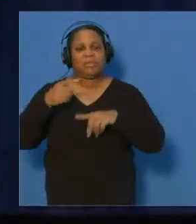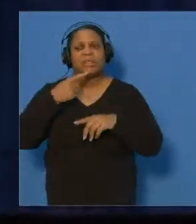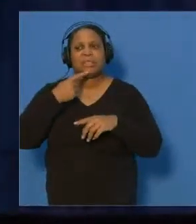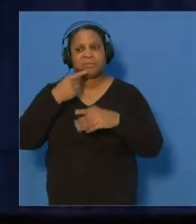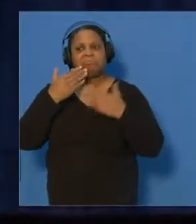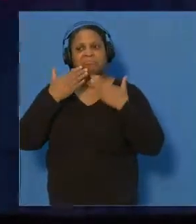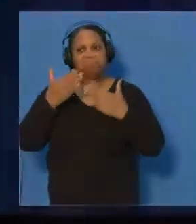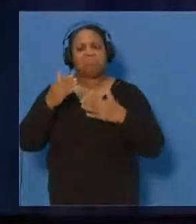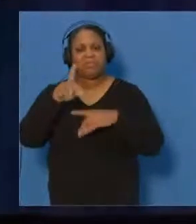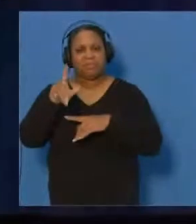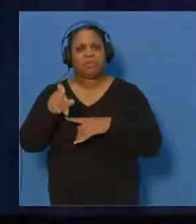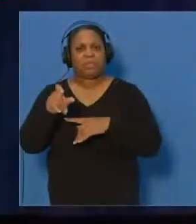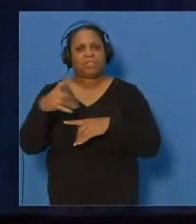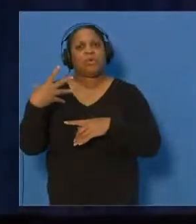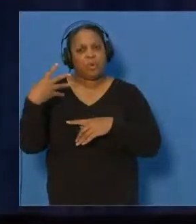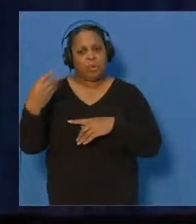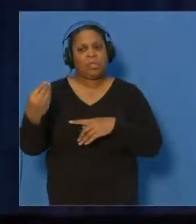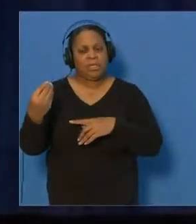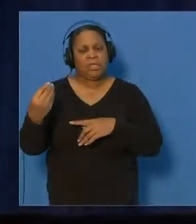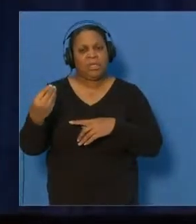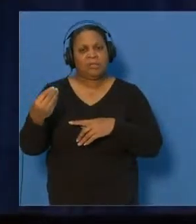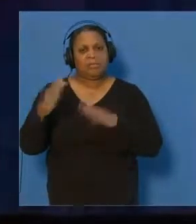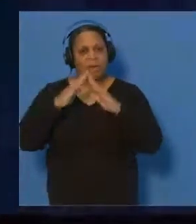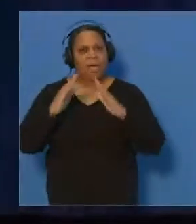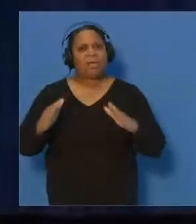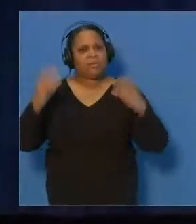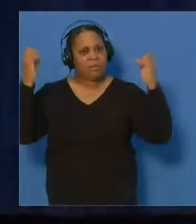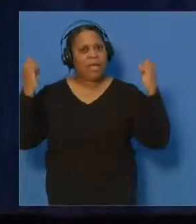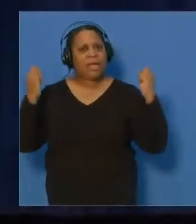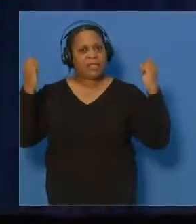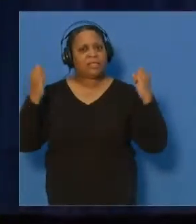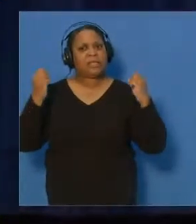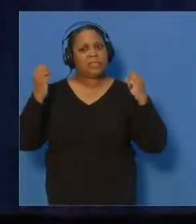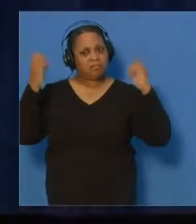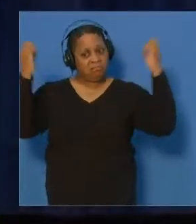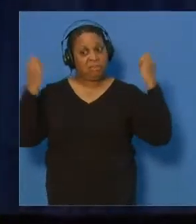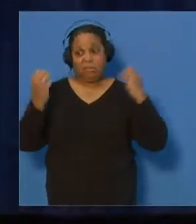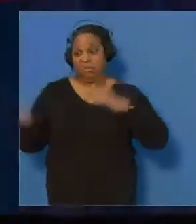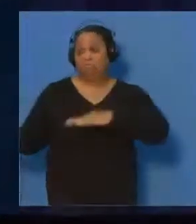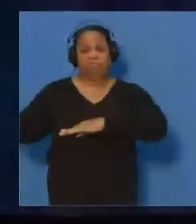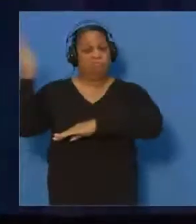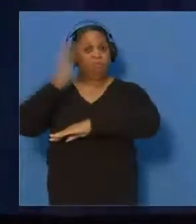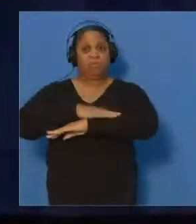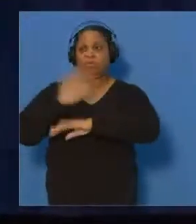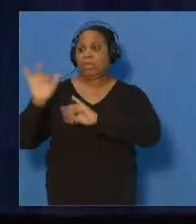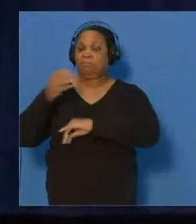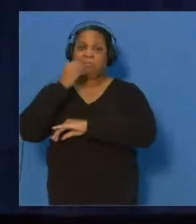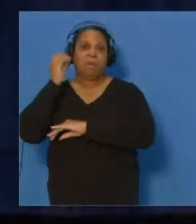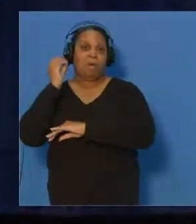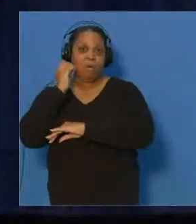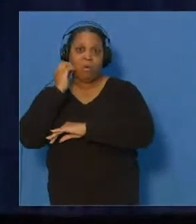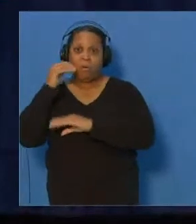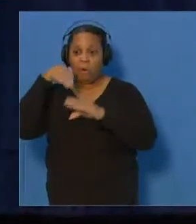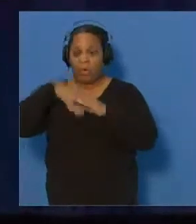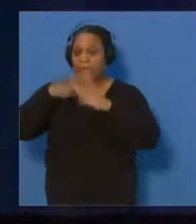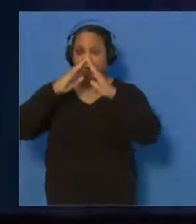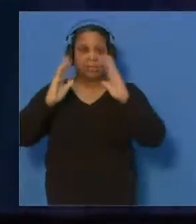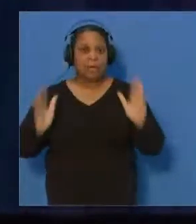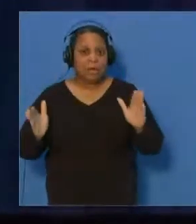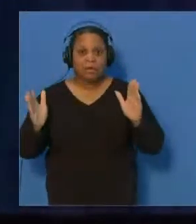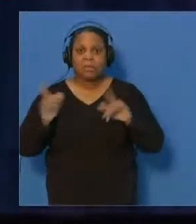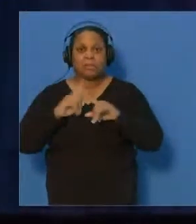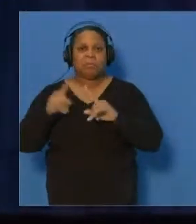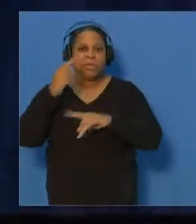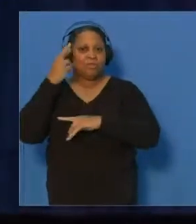allow persons to leave their house for exercise, and persons can exercise in the yard all day or either inside of their house. But the reason why